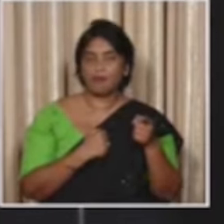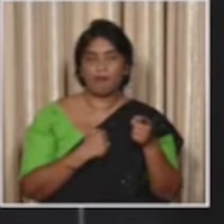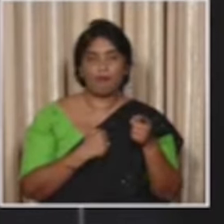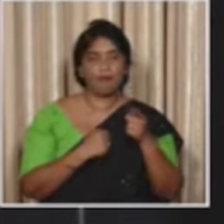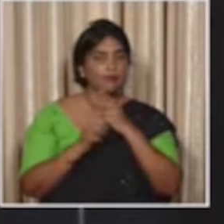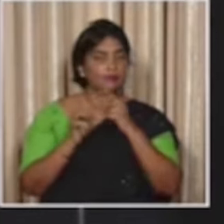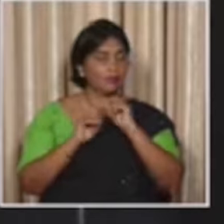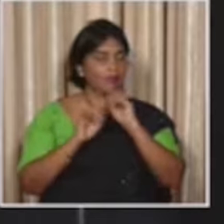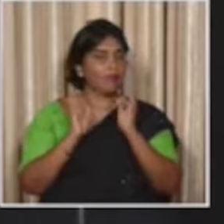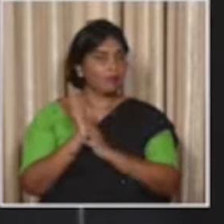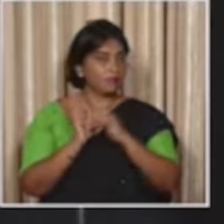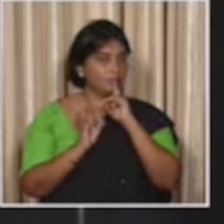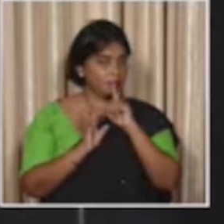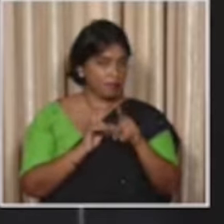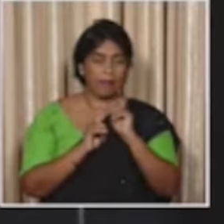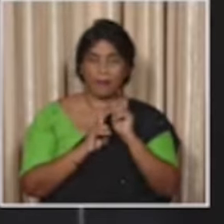there was the original